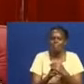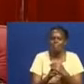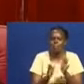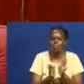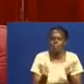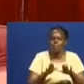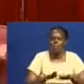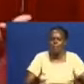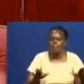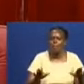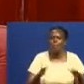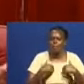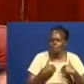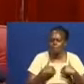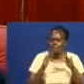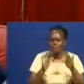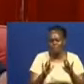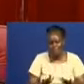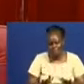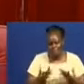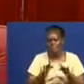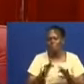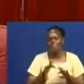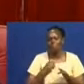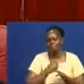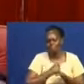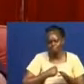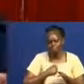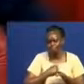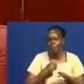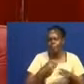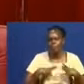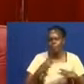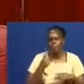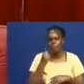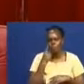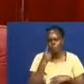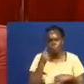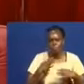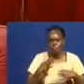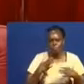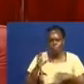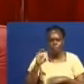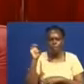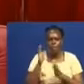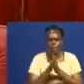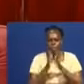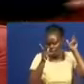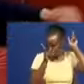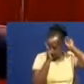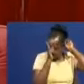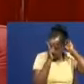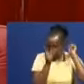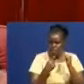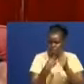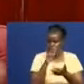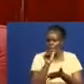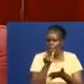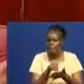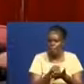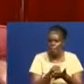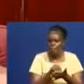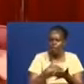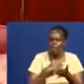land. Let us have mercy at our people. You saw people in from Eldoret and Kakamega talking about,